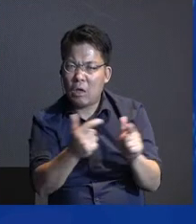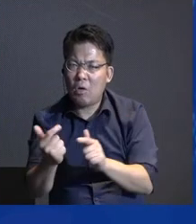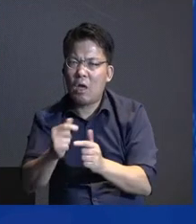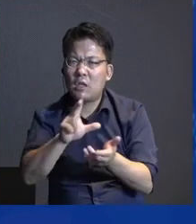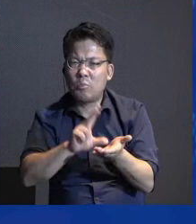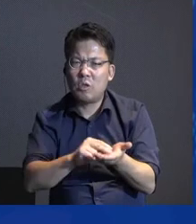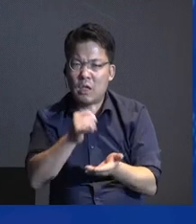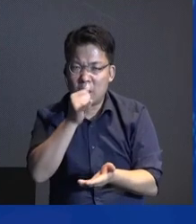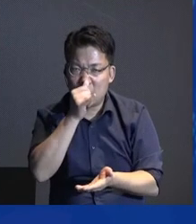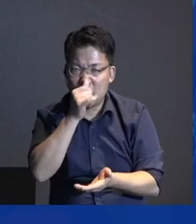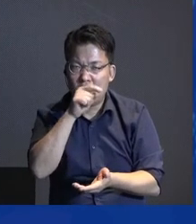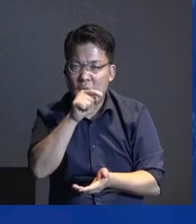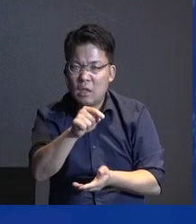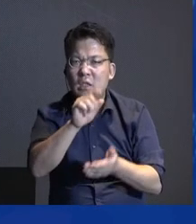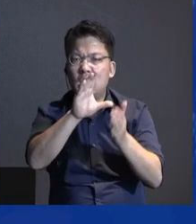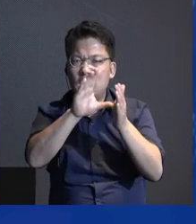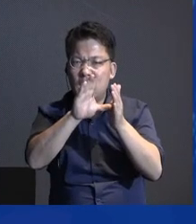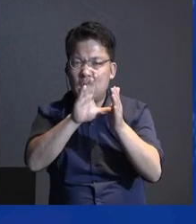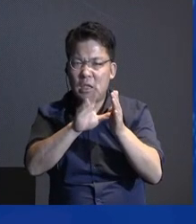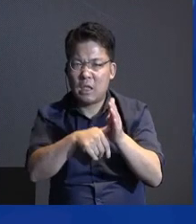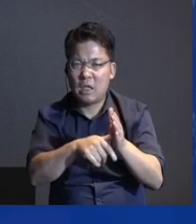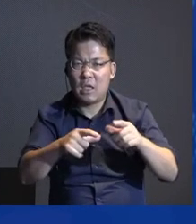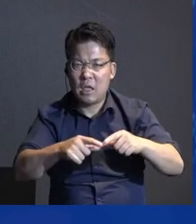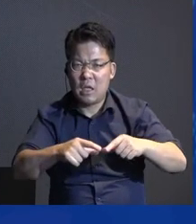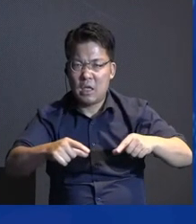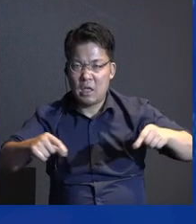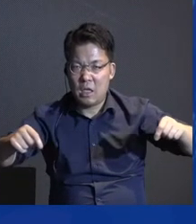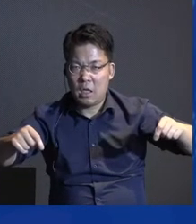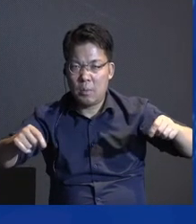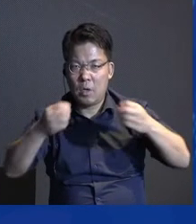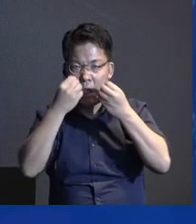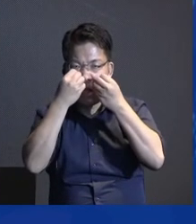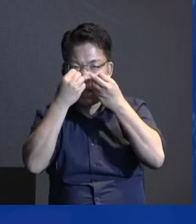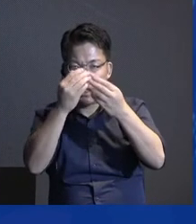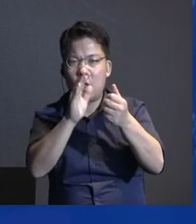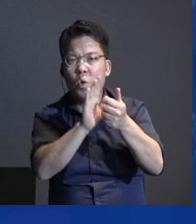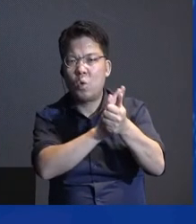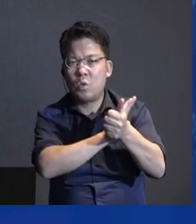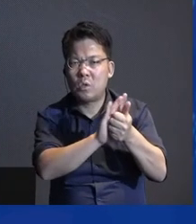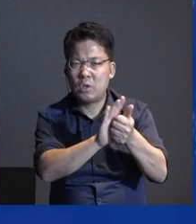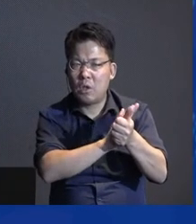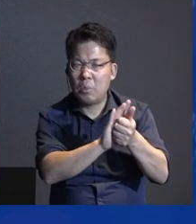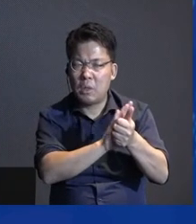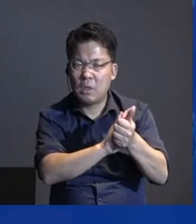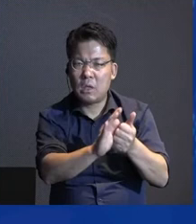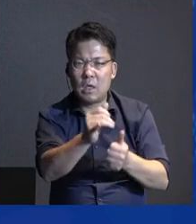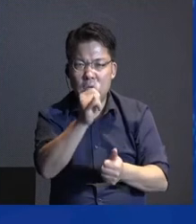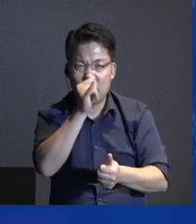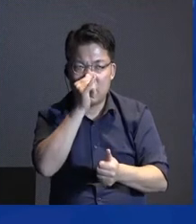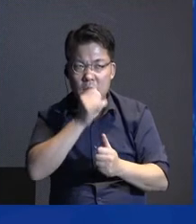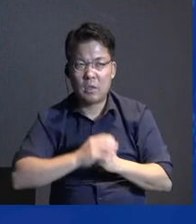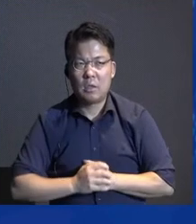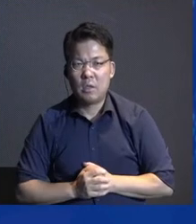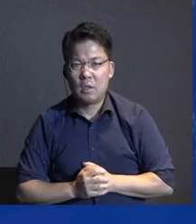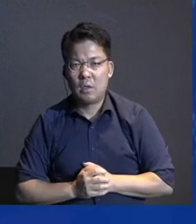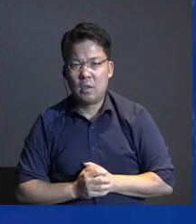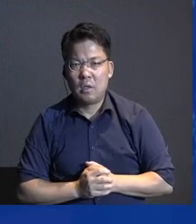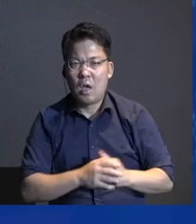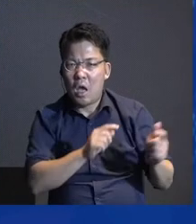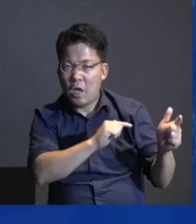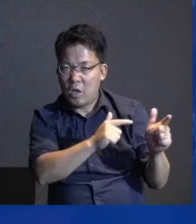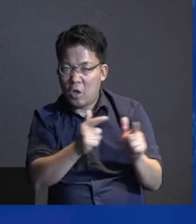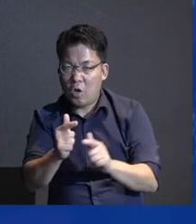In-Home Nursing Care was also created in Japan. This is a new service that allows users to